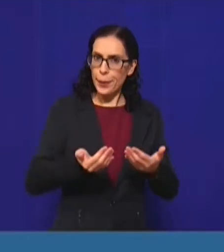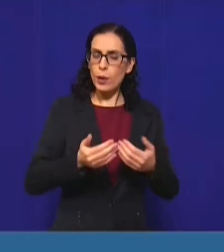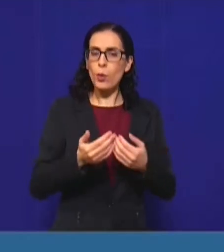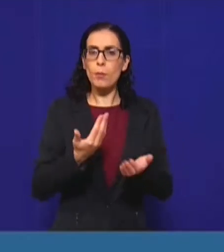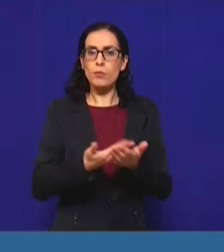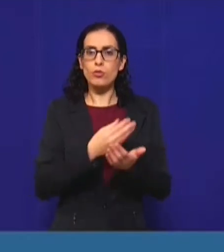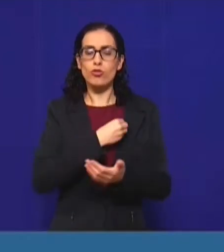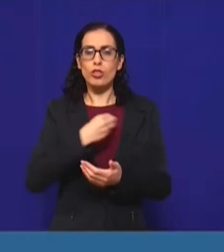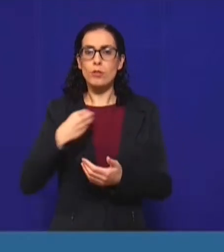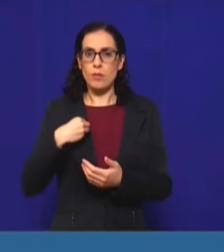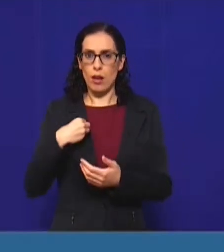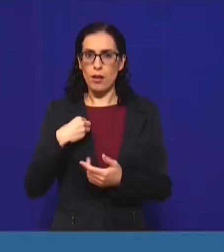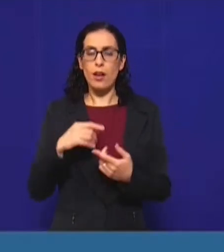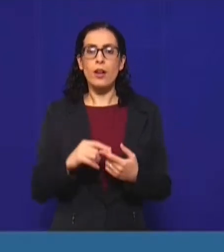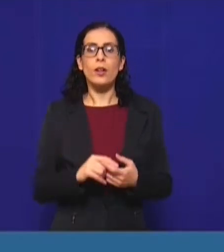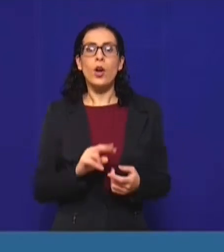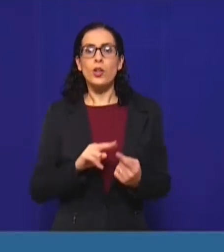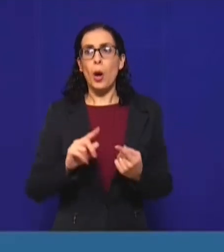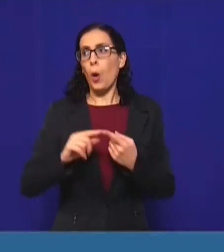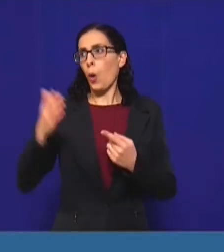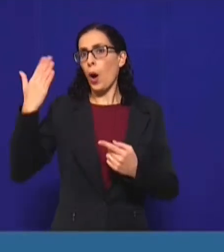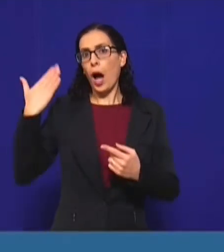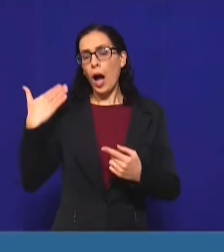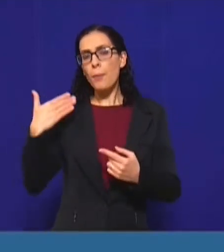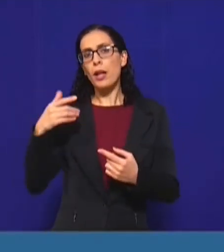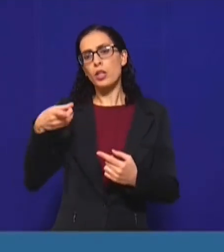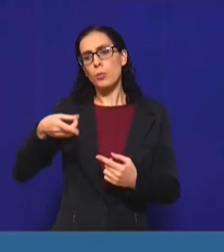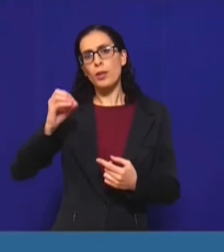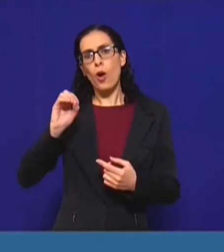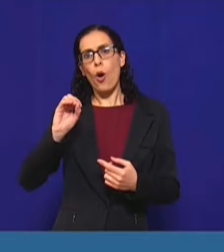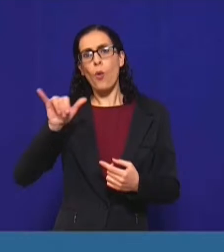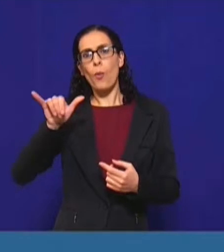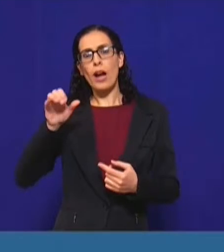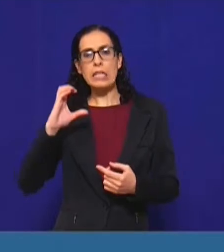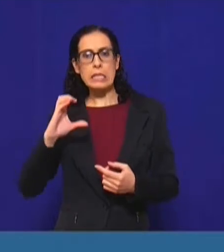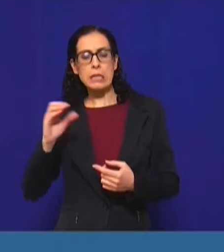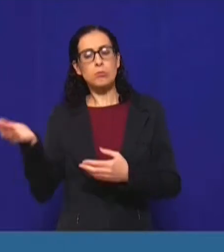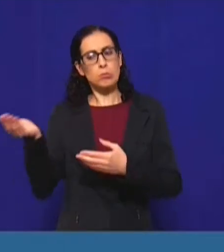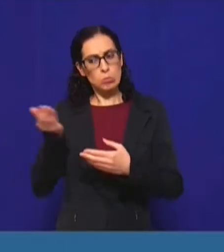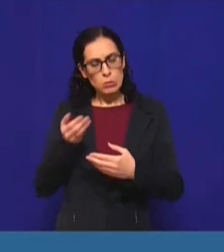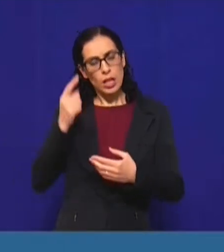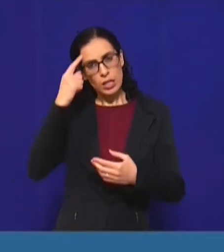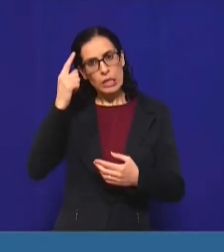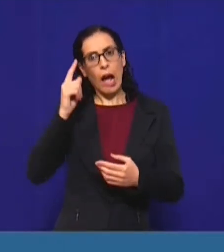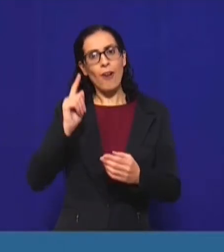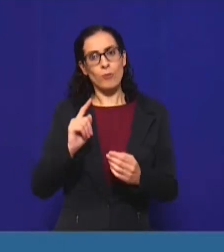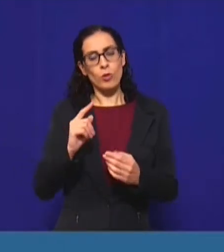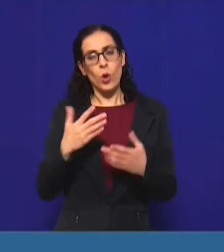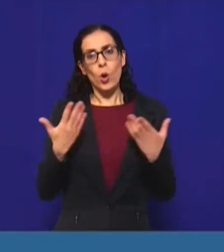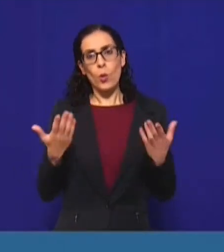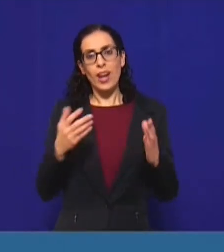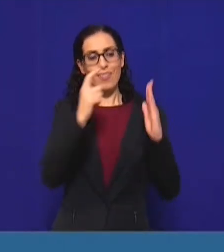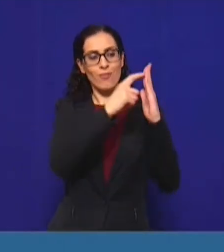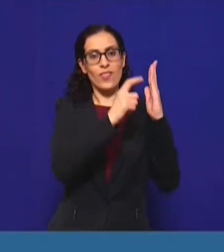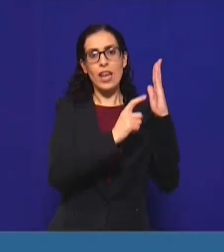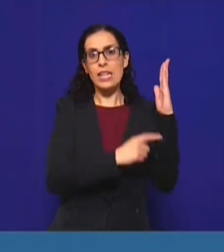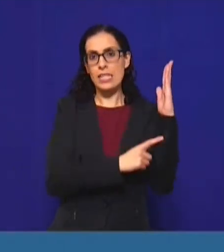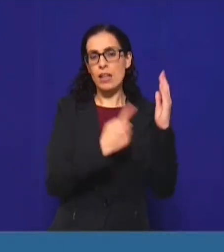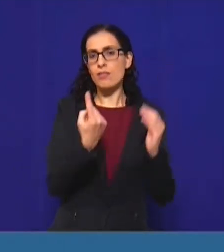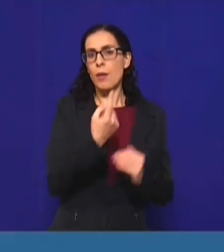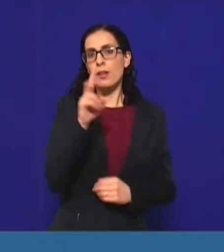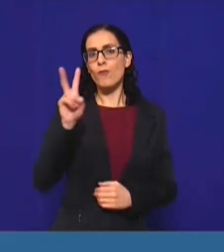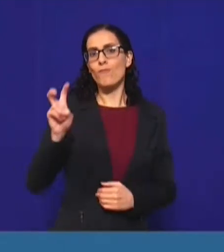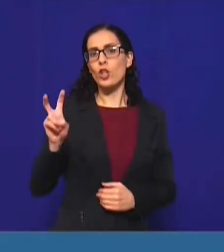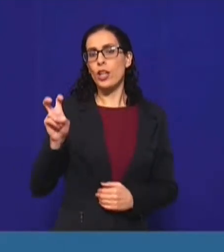persuni li huma miktubin magħna wkoll bil-POIC li jieħdu ċertu trattament li dawn ikunu allura f'dik il-lista tal-vulnerabbli u